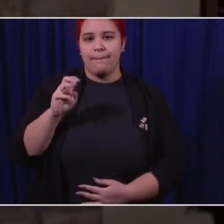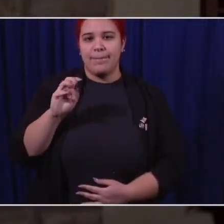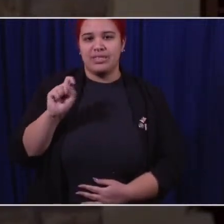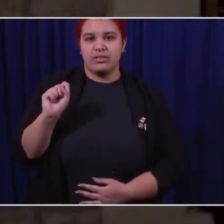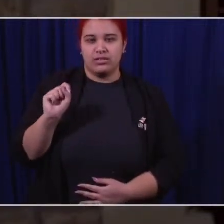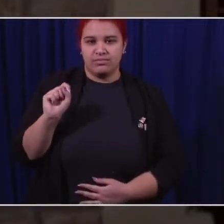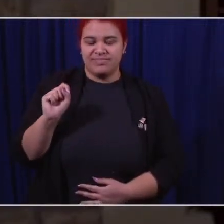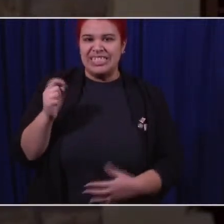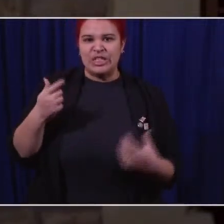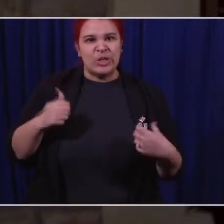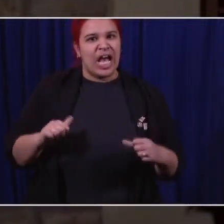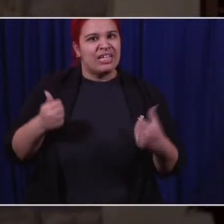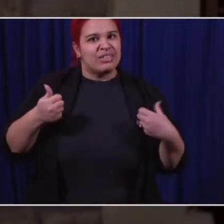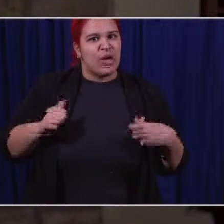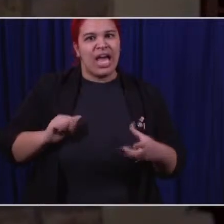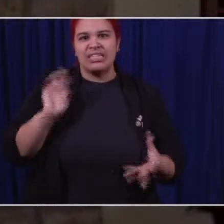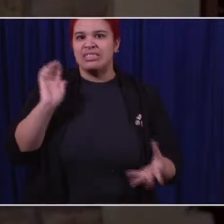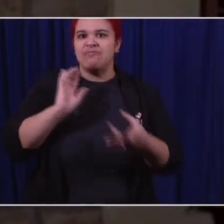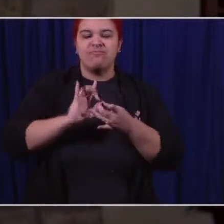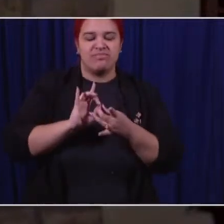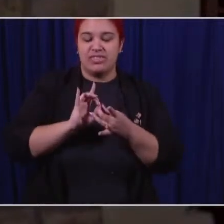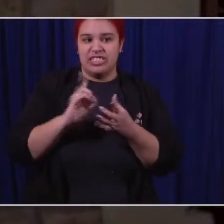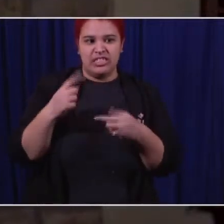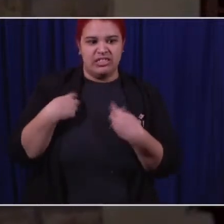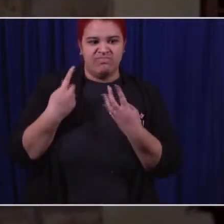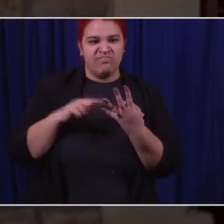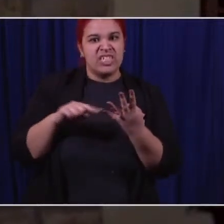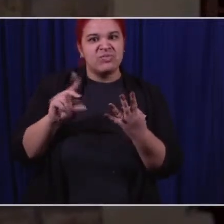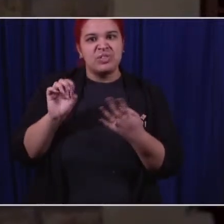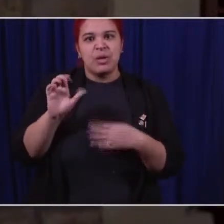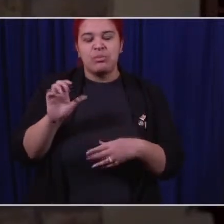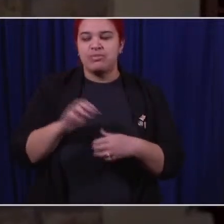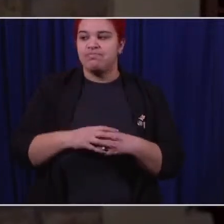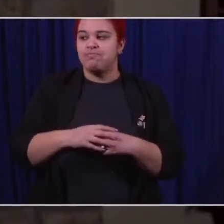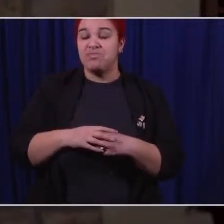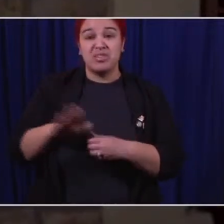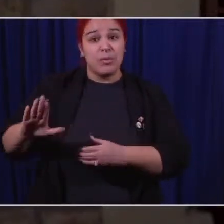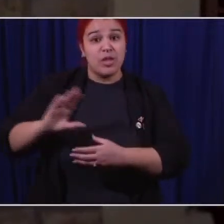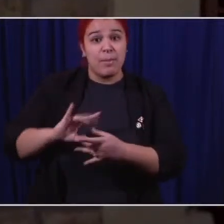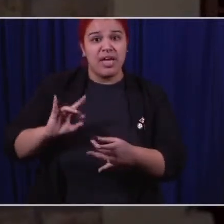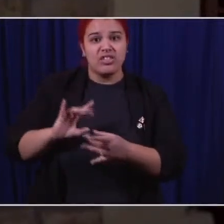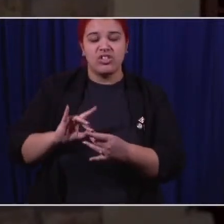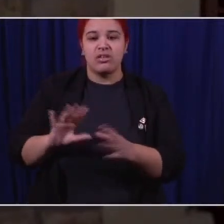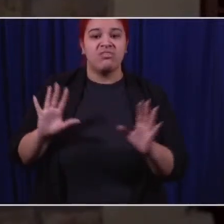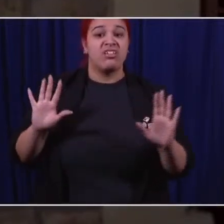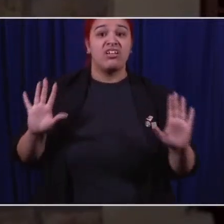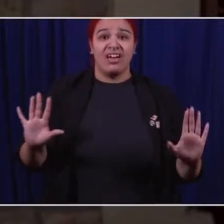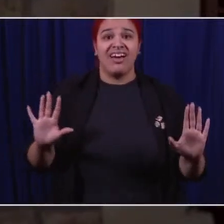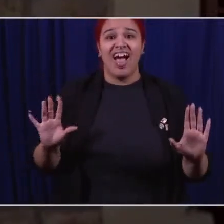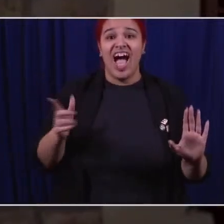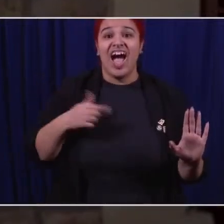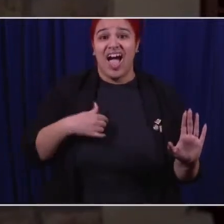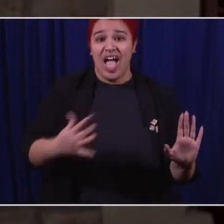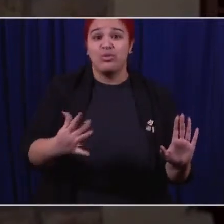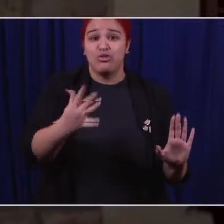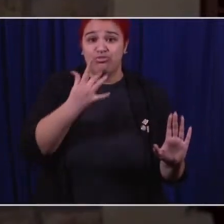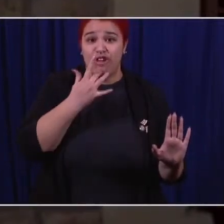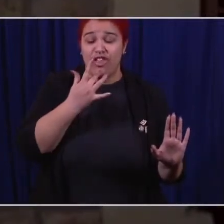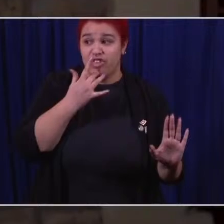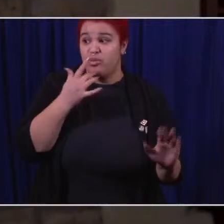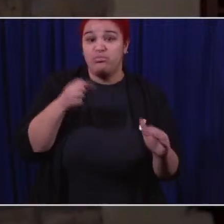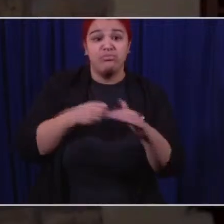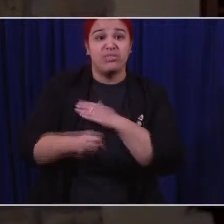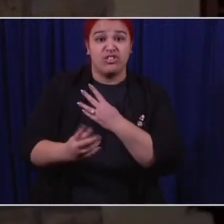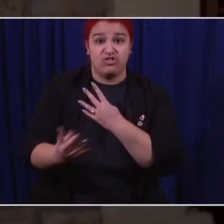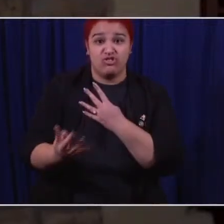The first of the month we know is less than a week away. Some of these messages are saying people would rather be in jail or dead than dealing with the system. They say they